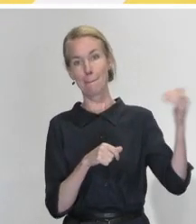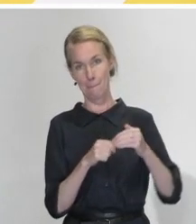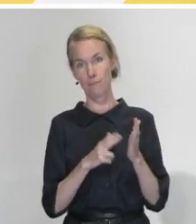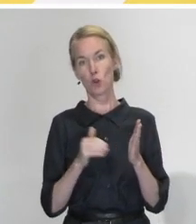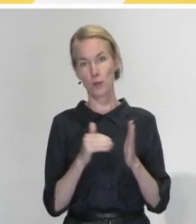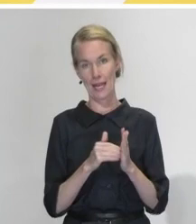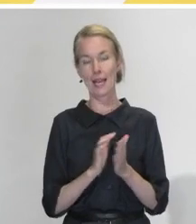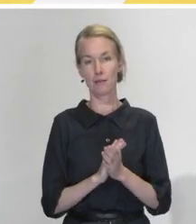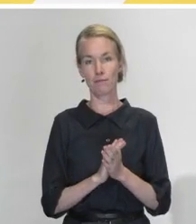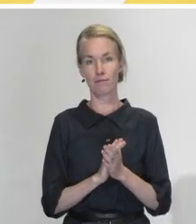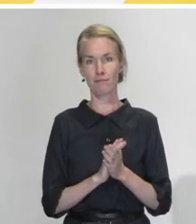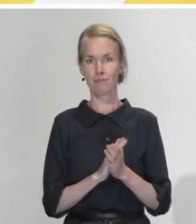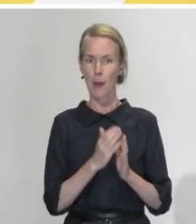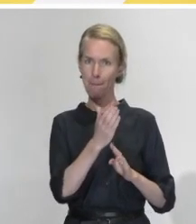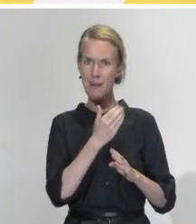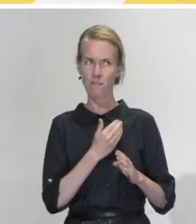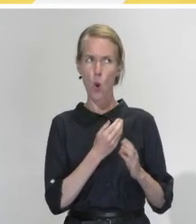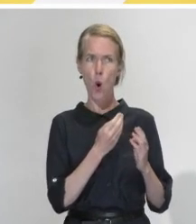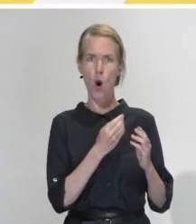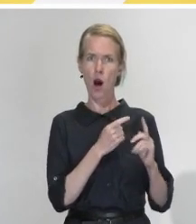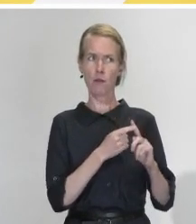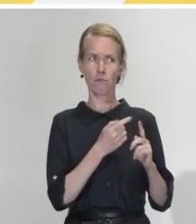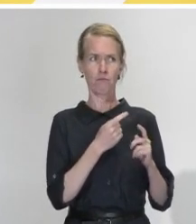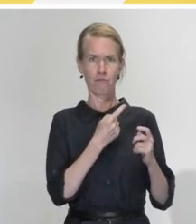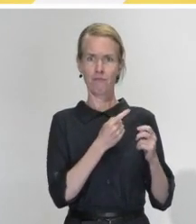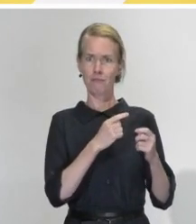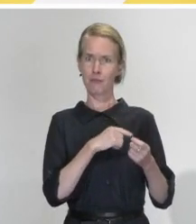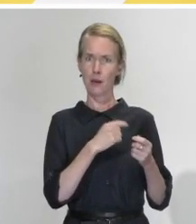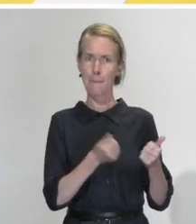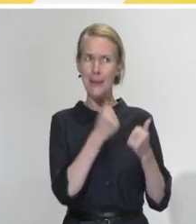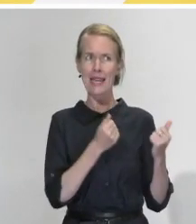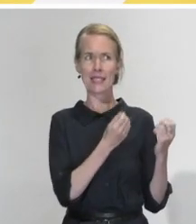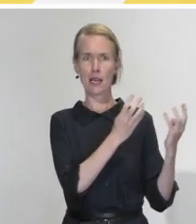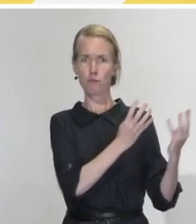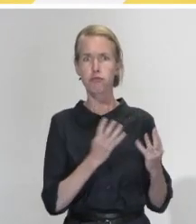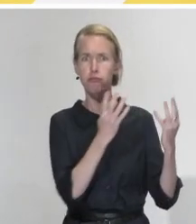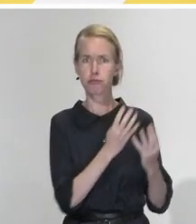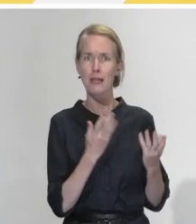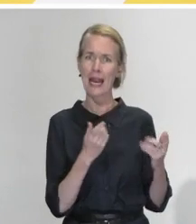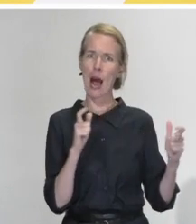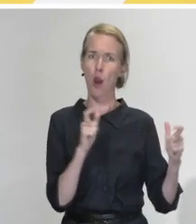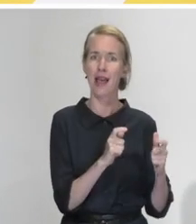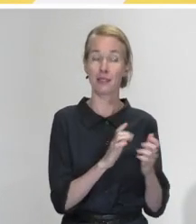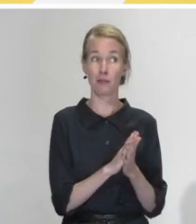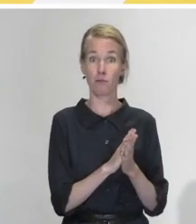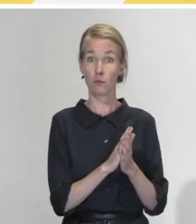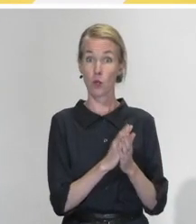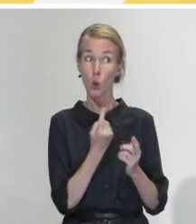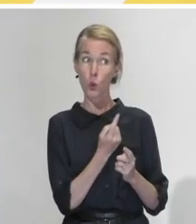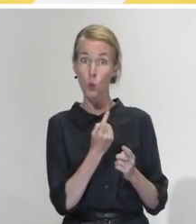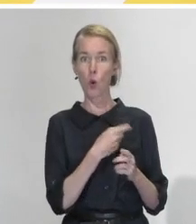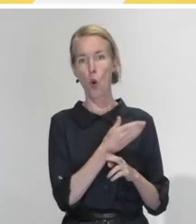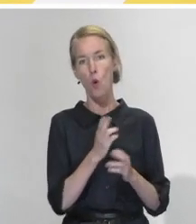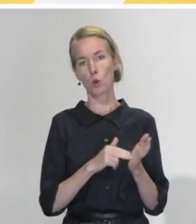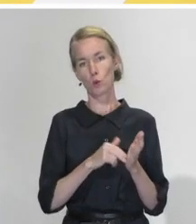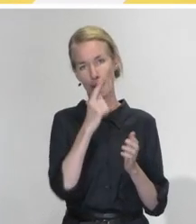see that the numbers are now much, much lower than they were even a few days ago. Those are all Kiwis coming in. There are no visitors coming in,